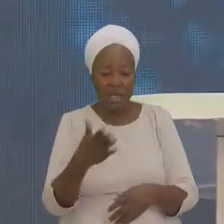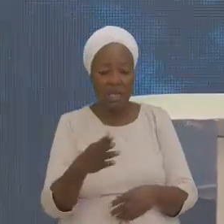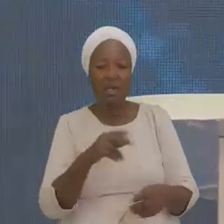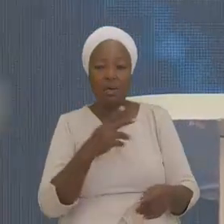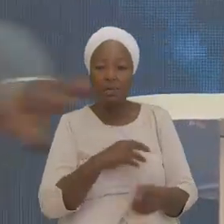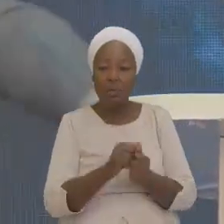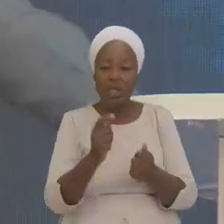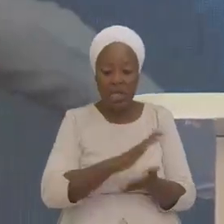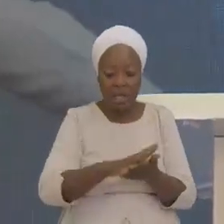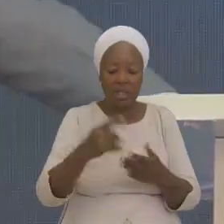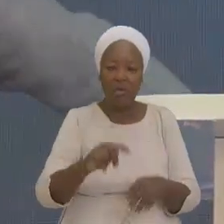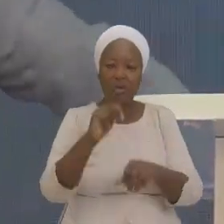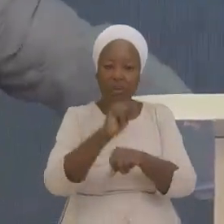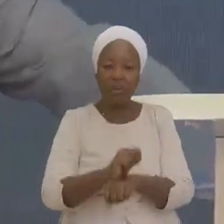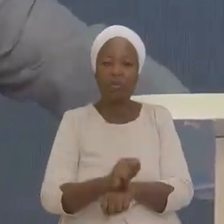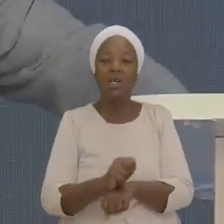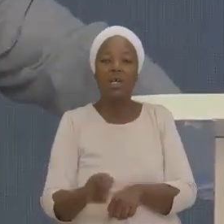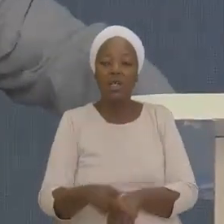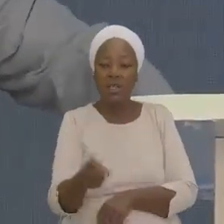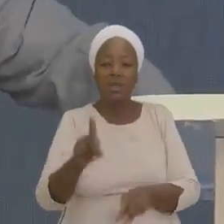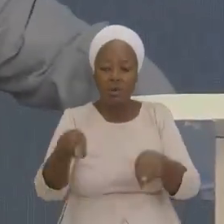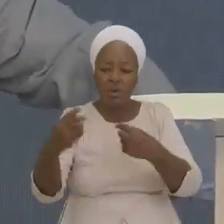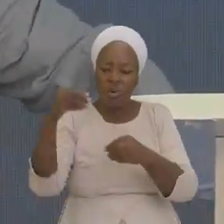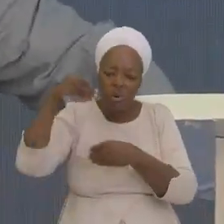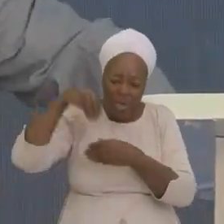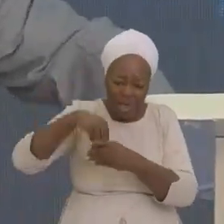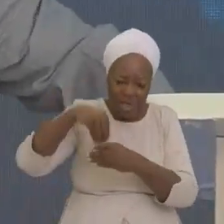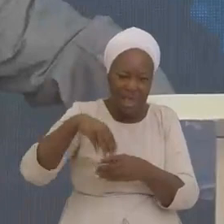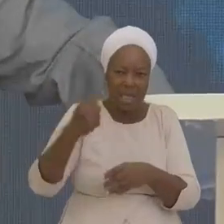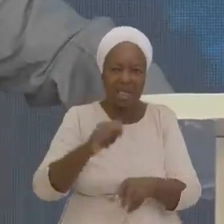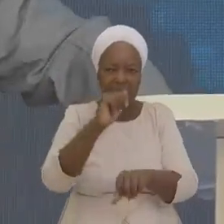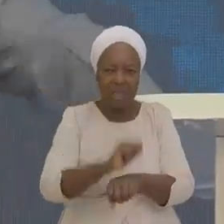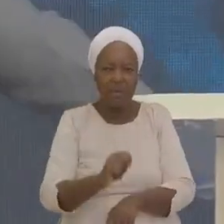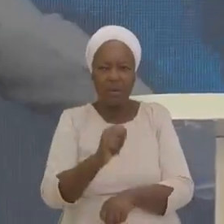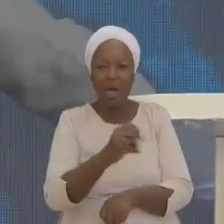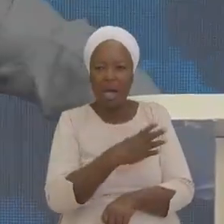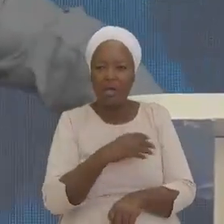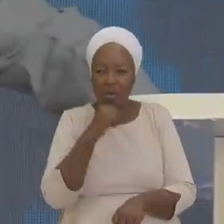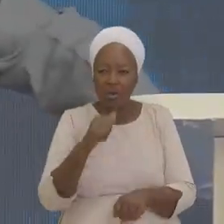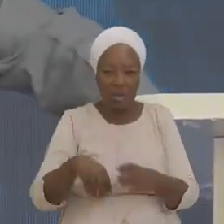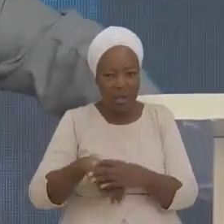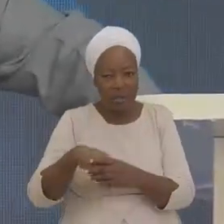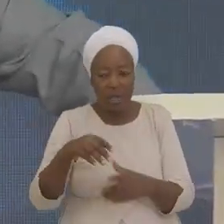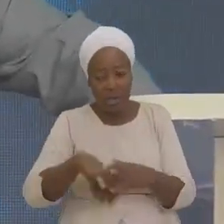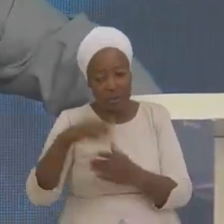cleansing of the temple, they go inside the temple, outward side is cleansed, and then it says the